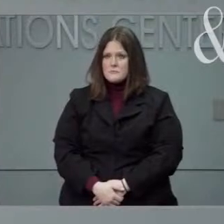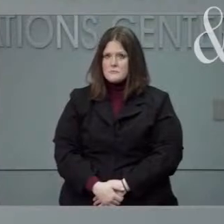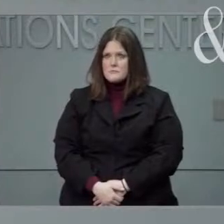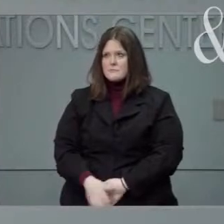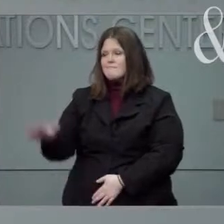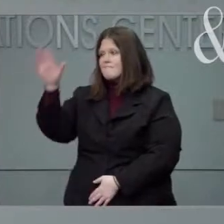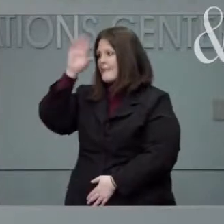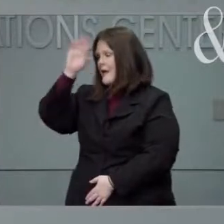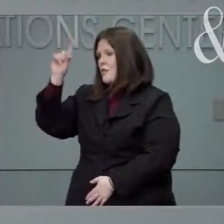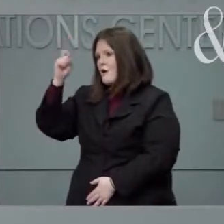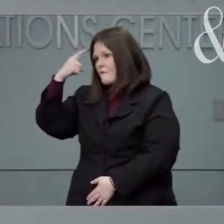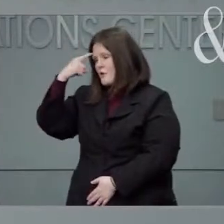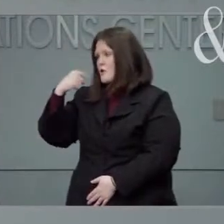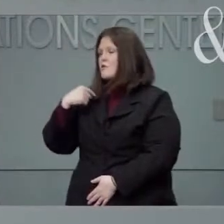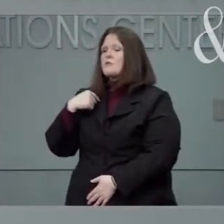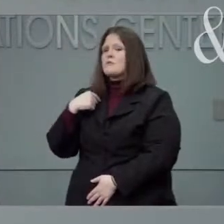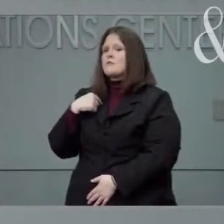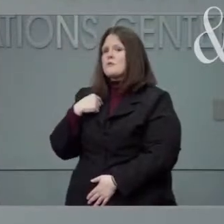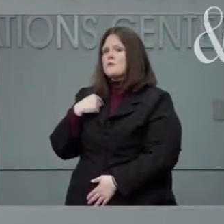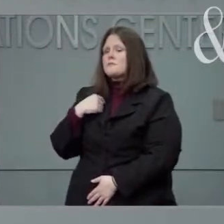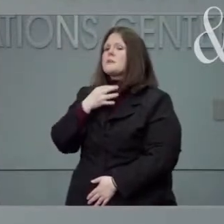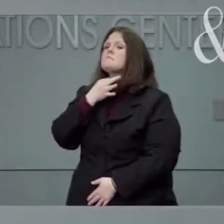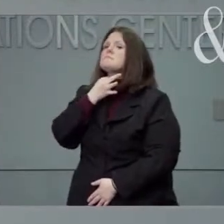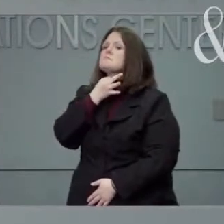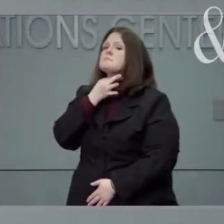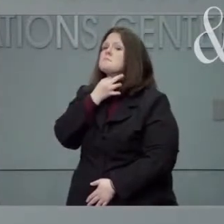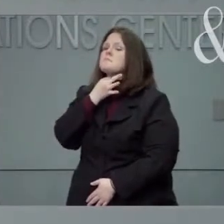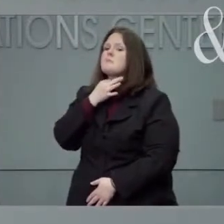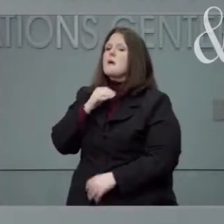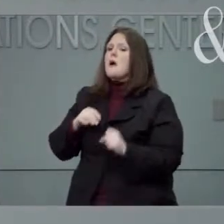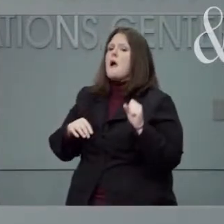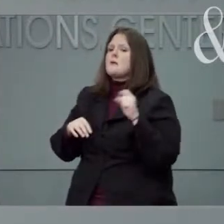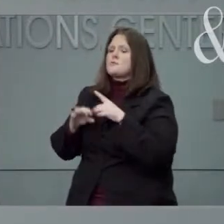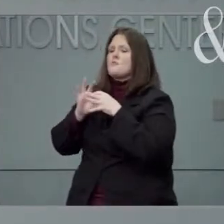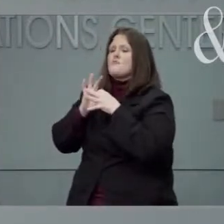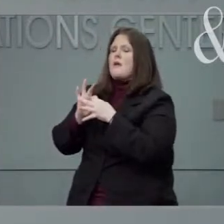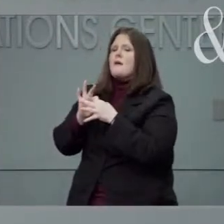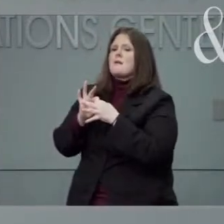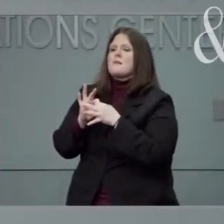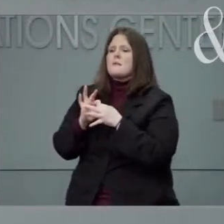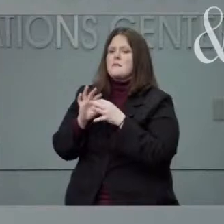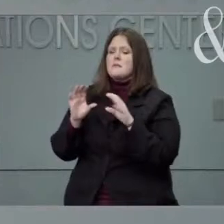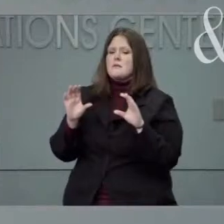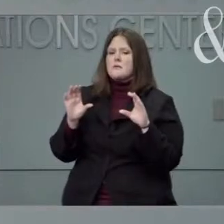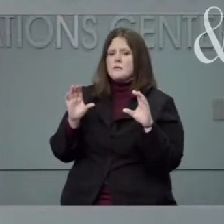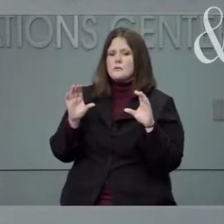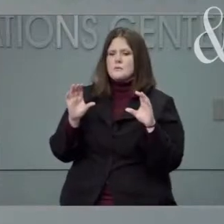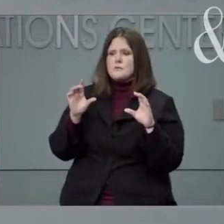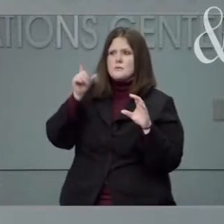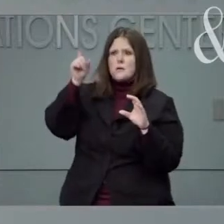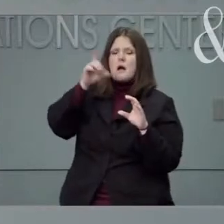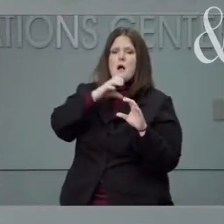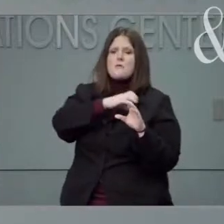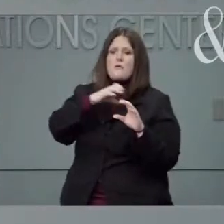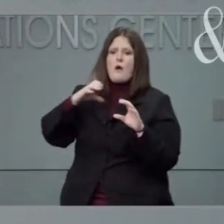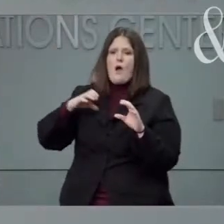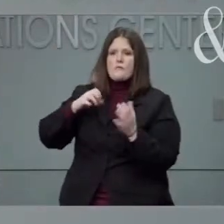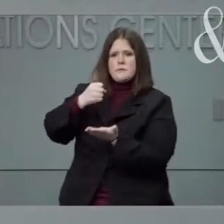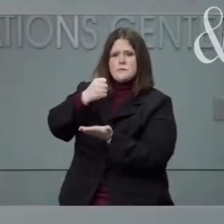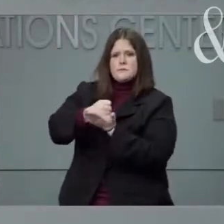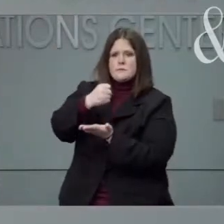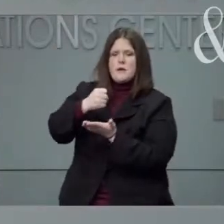Hi, Governor. I just wanted to check in with you about the certification vote today in Congress, actually, and the large group of